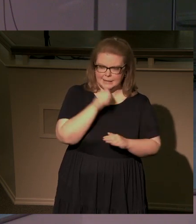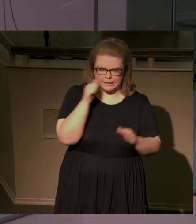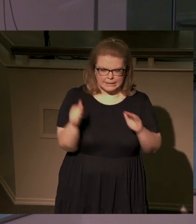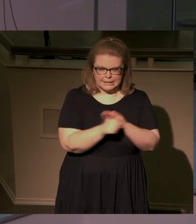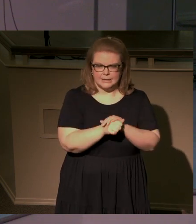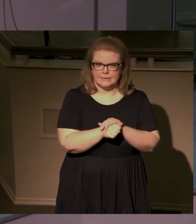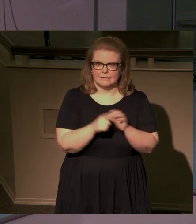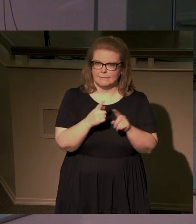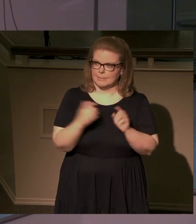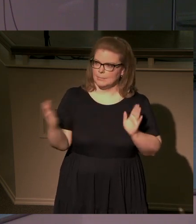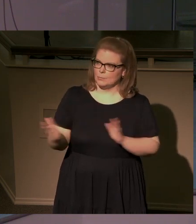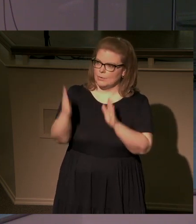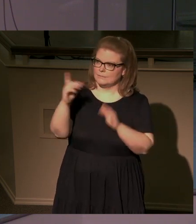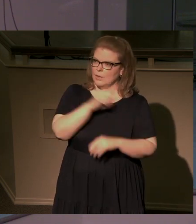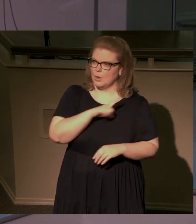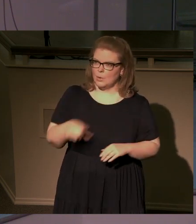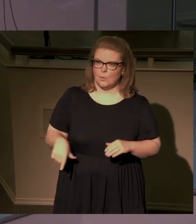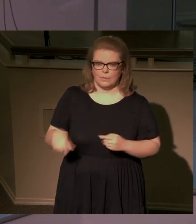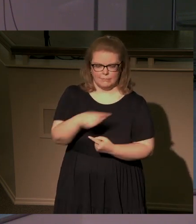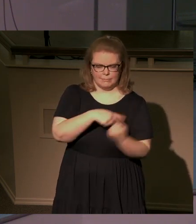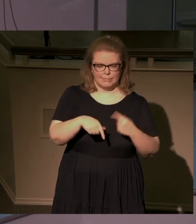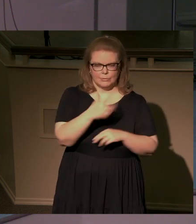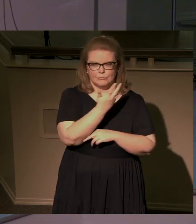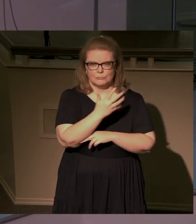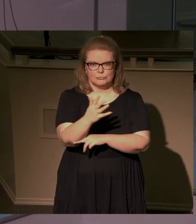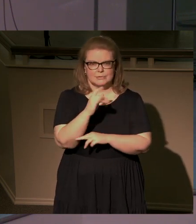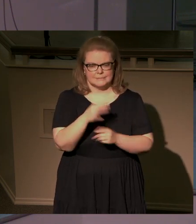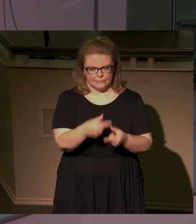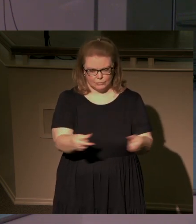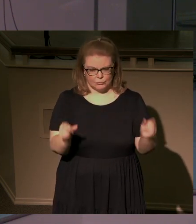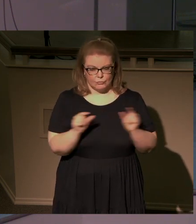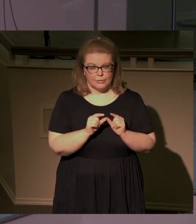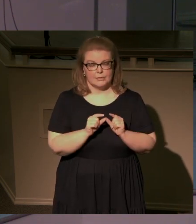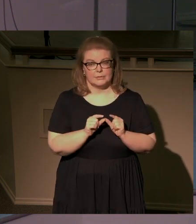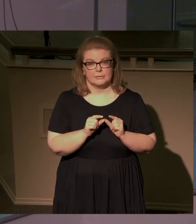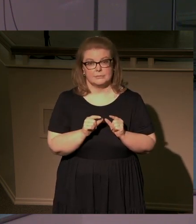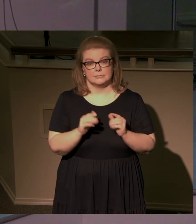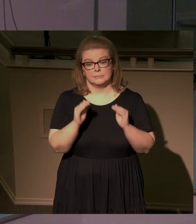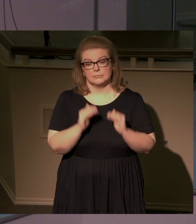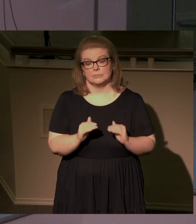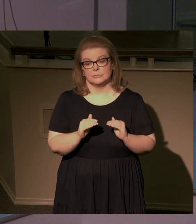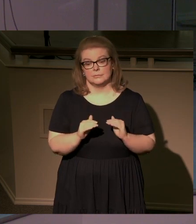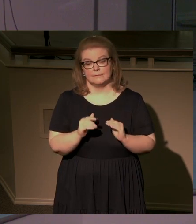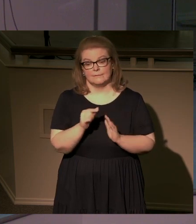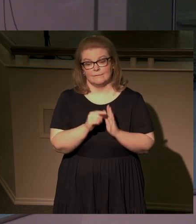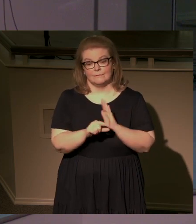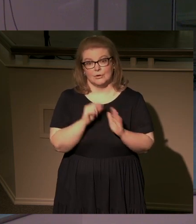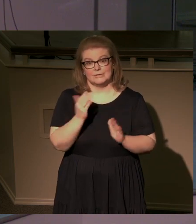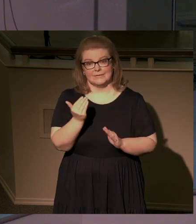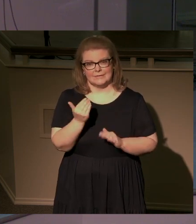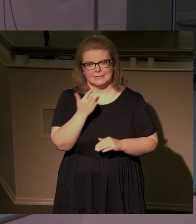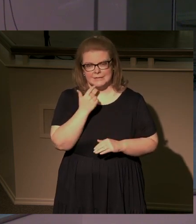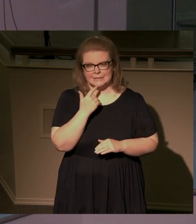the presence of the Lord God among the trees of the garden. In 3:15, you begin to see the problem.